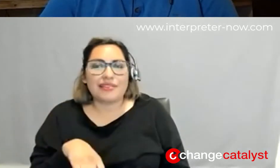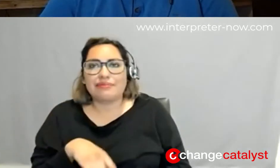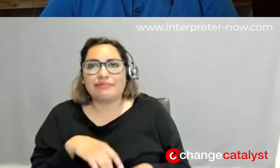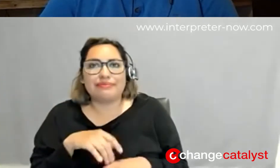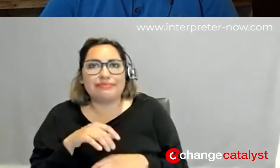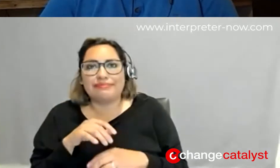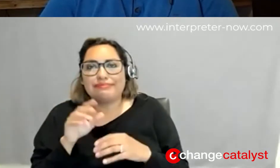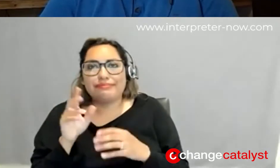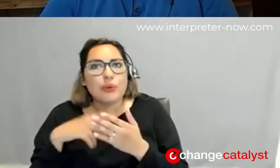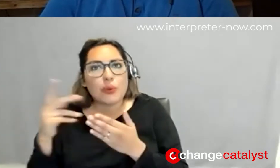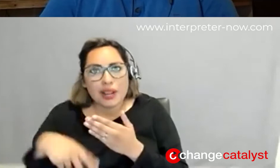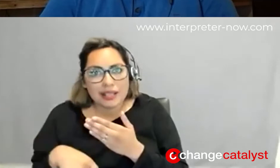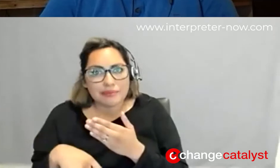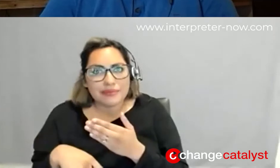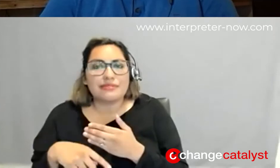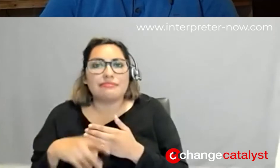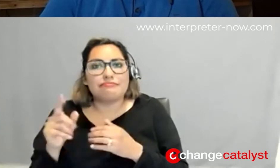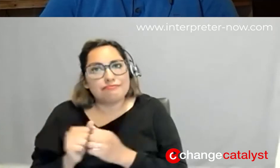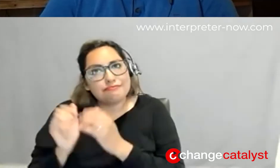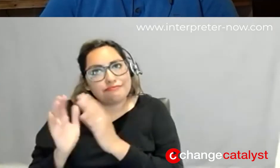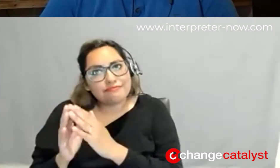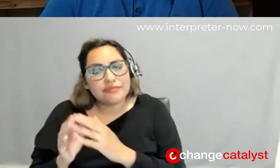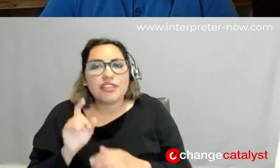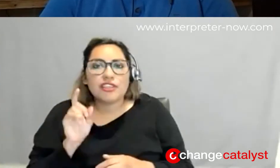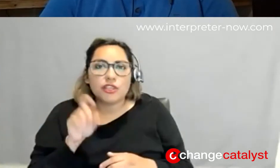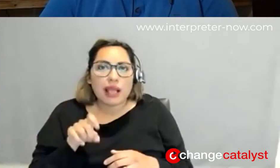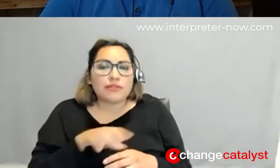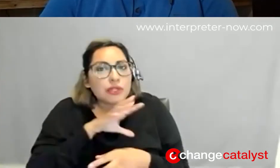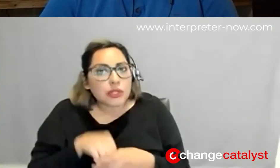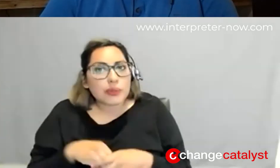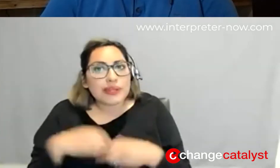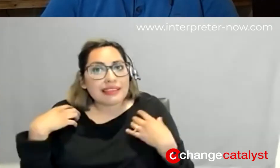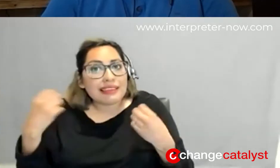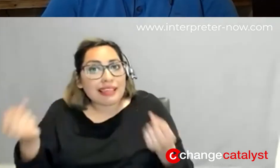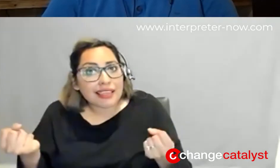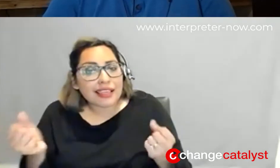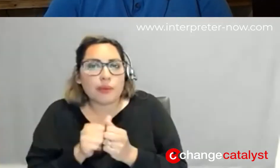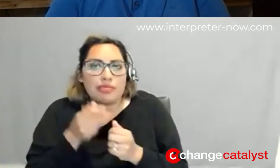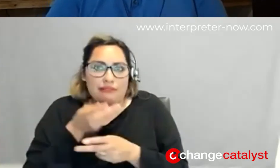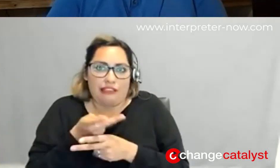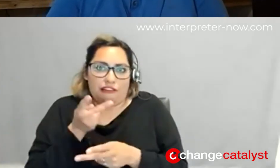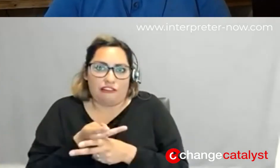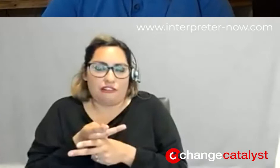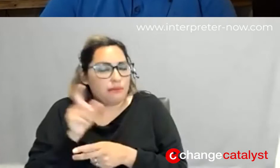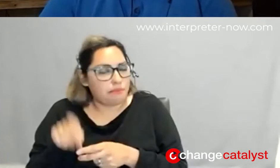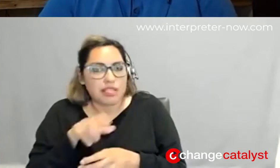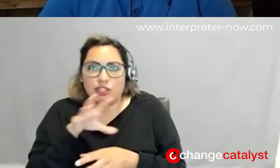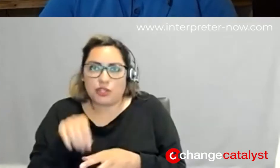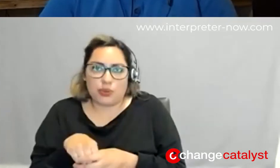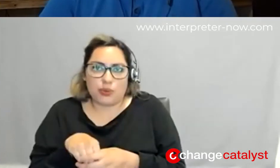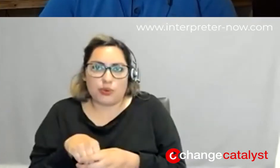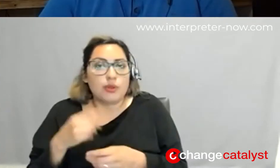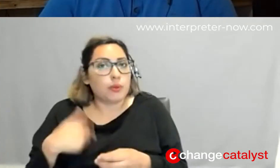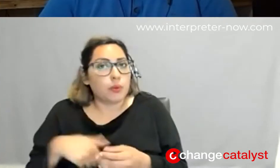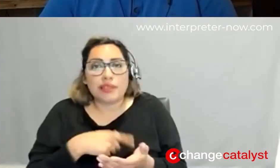have to build in healing and care. As we bring up historical